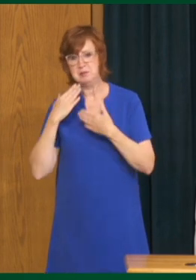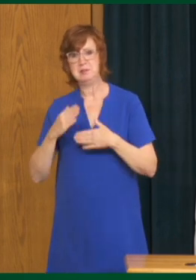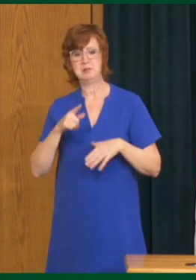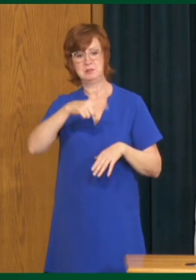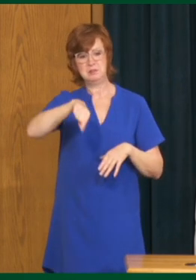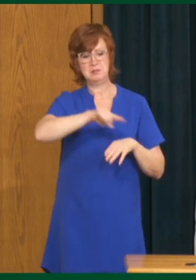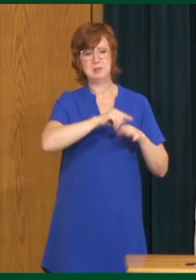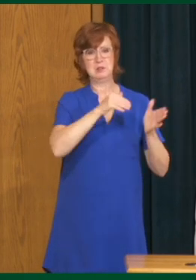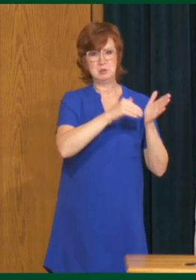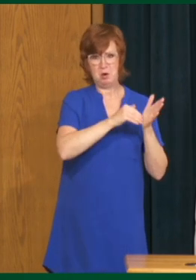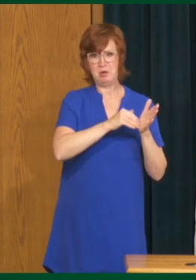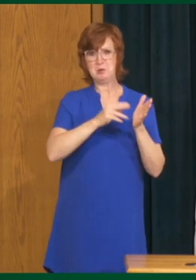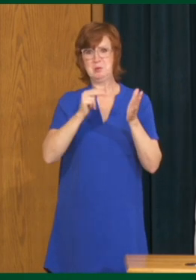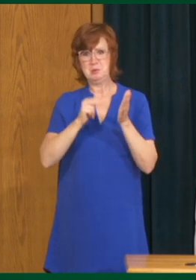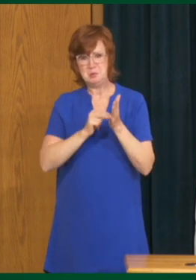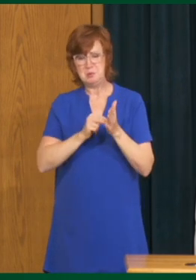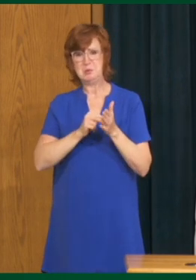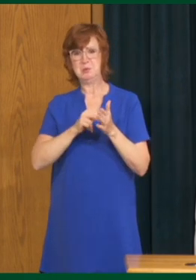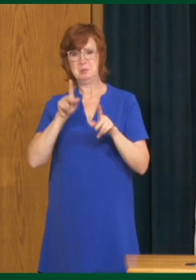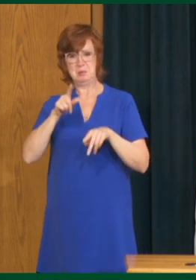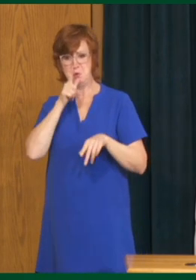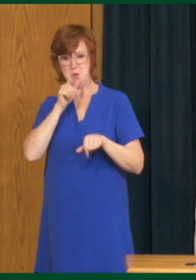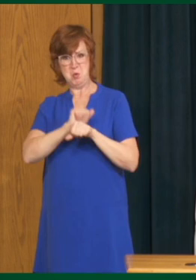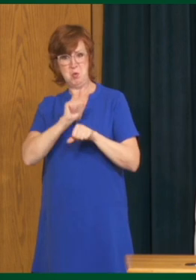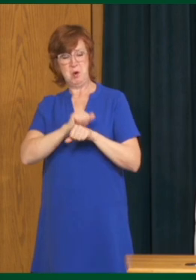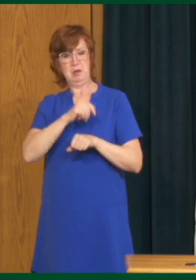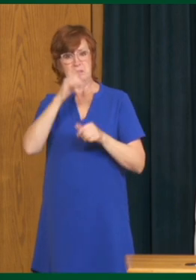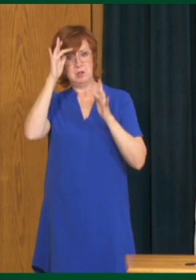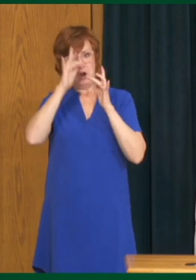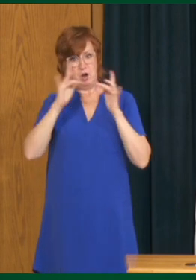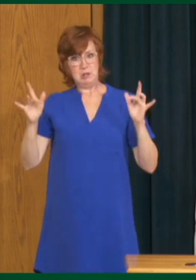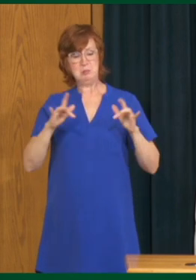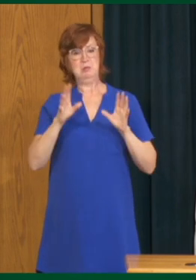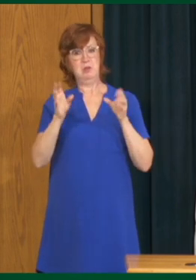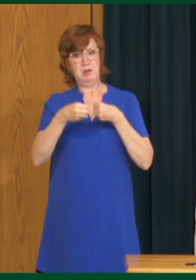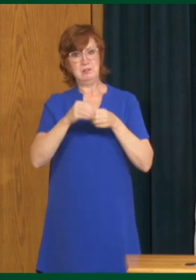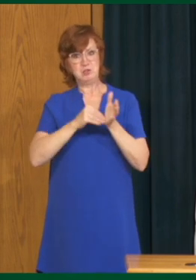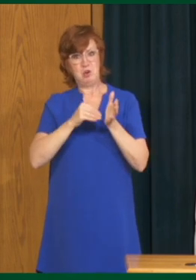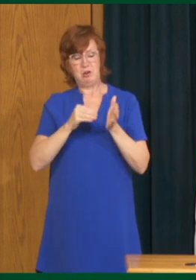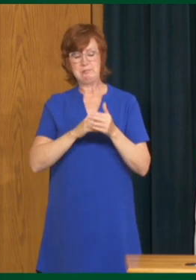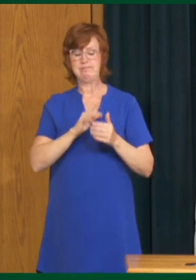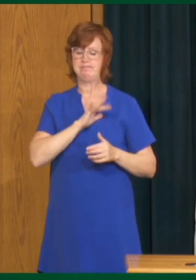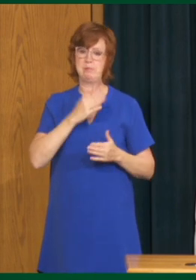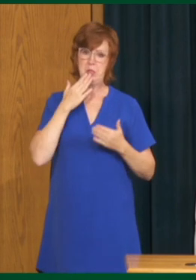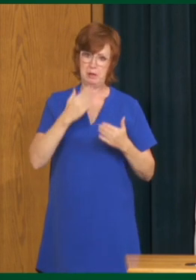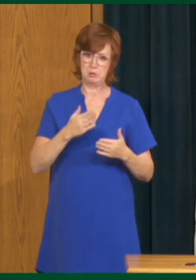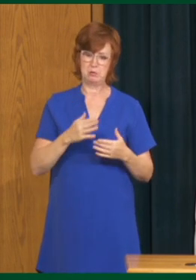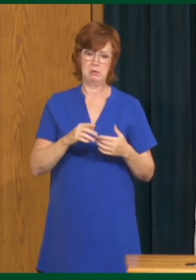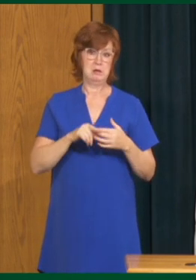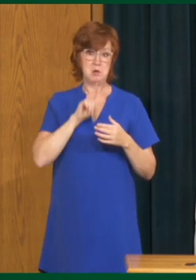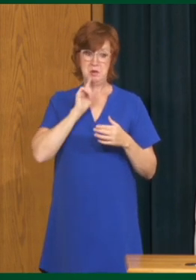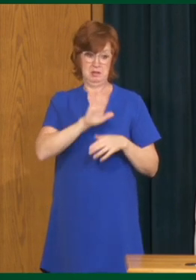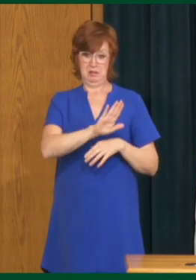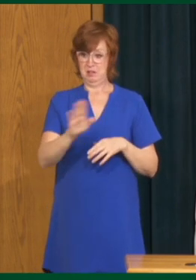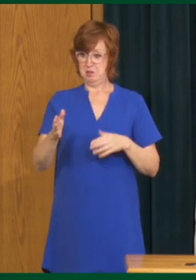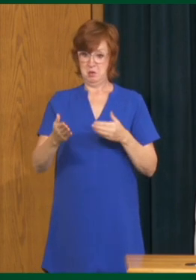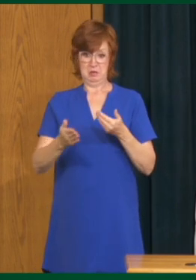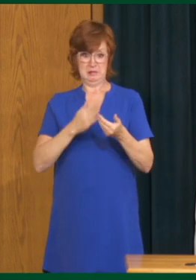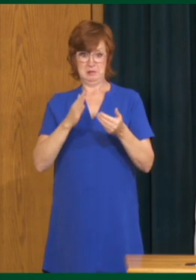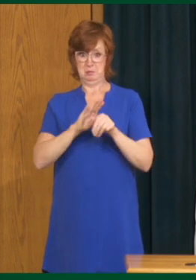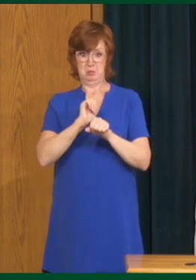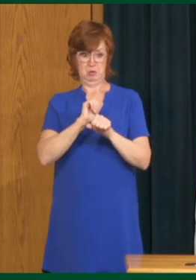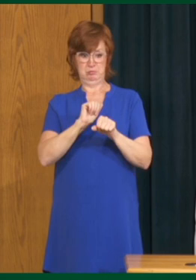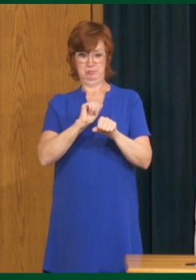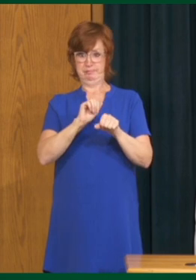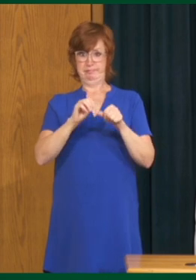and physicians, and also to the people of the province who continue to do their part to fight the virus. Simple actions like wearing a mask, washing your hands, and staying home